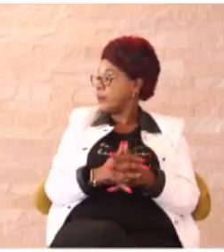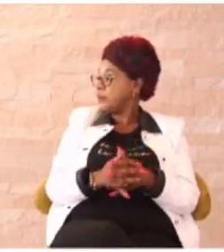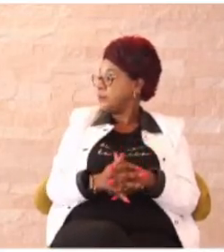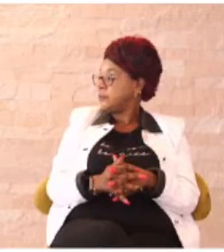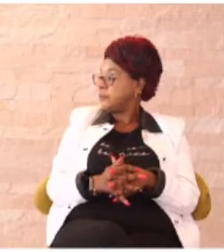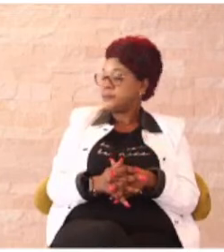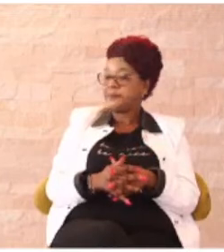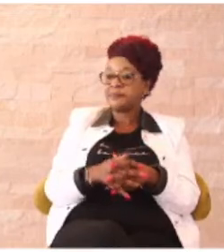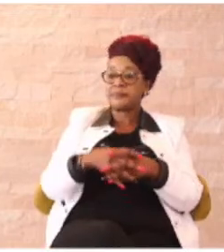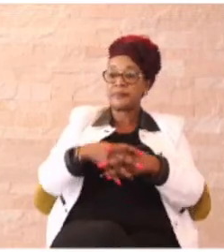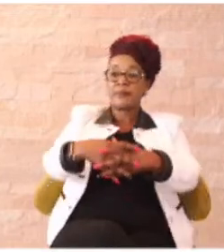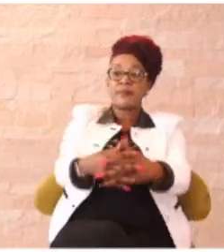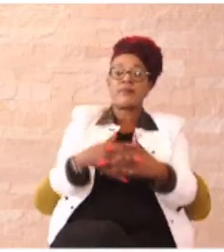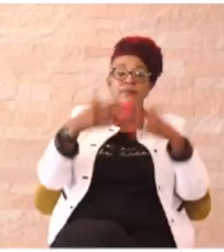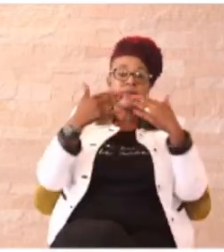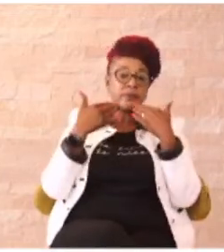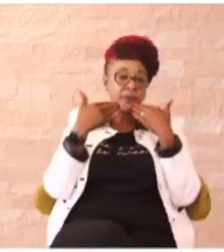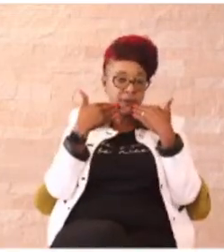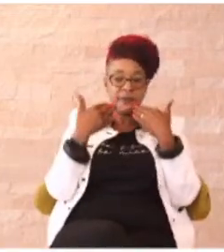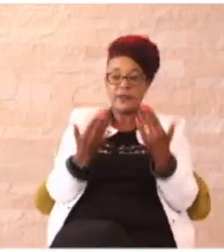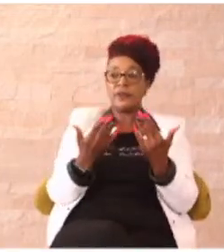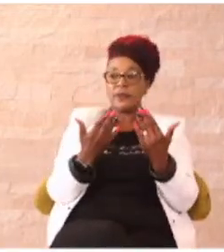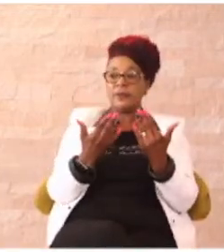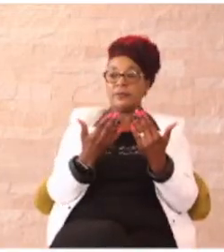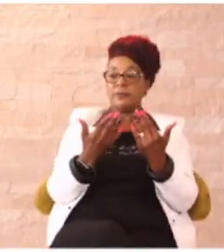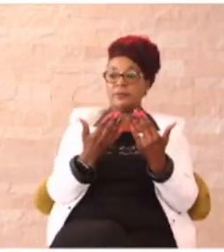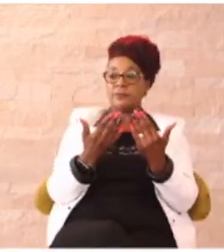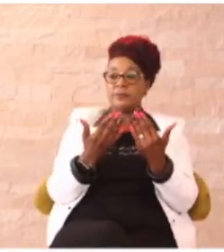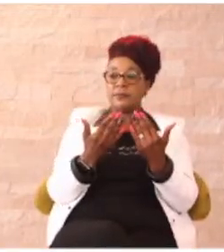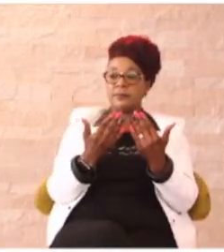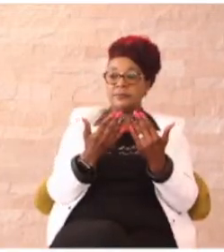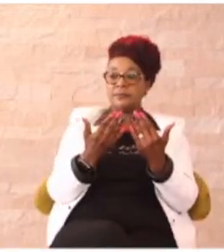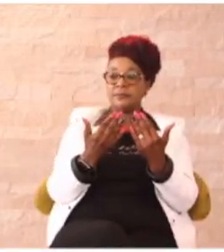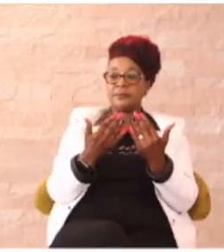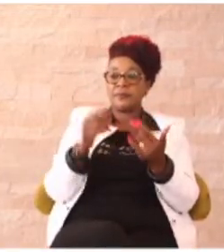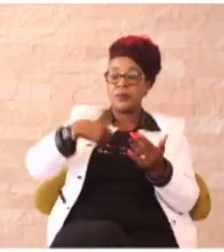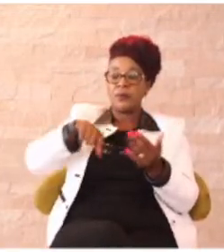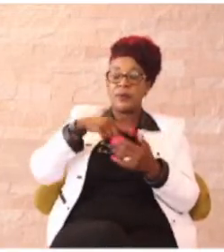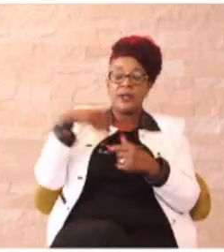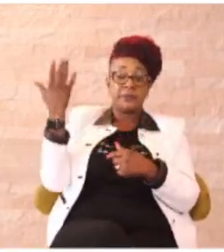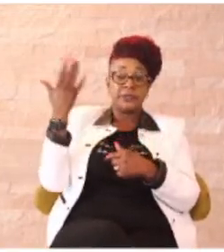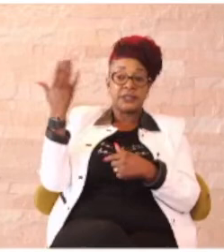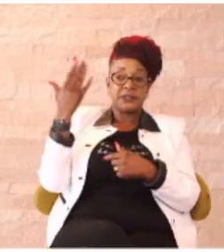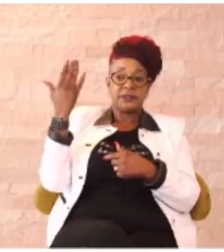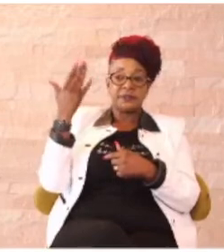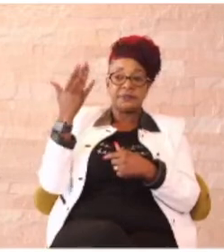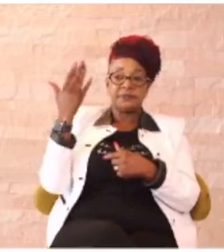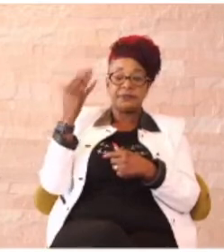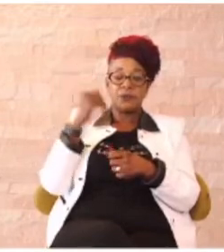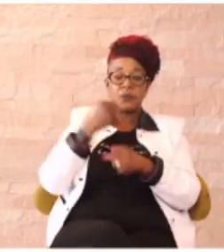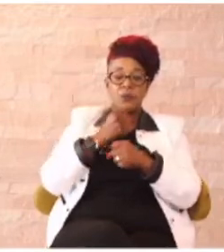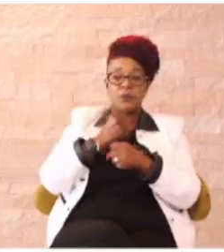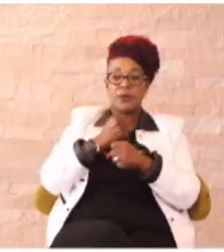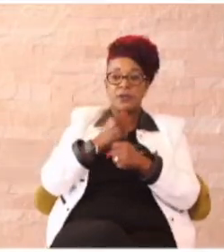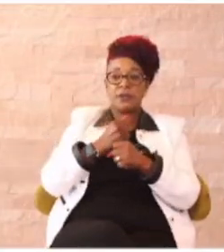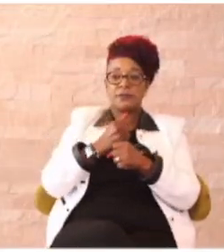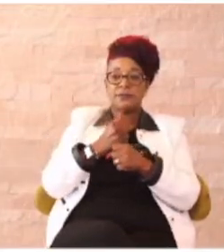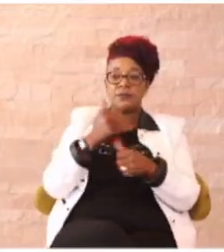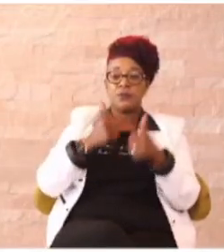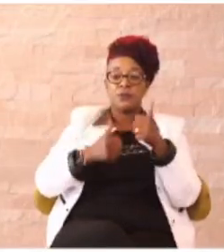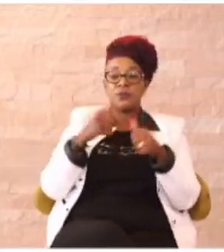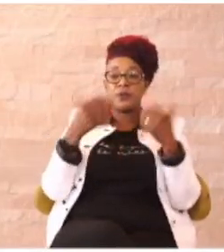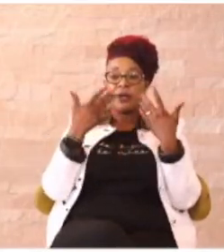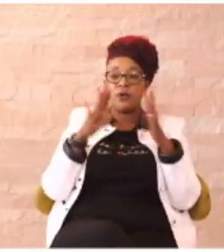Okay, thank you. We are going to present the work we accomplished in the